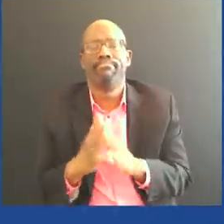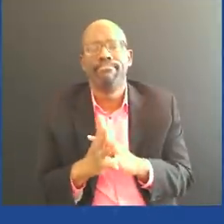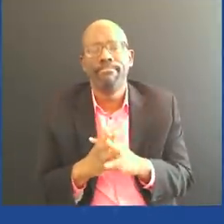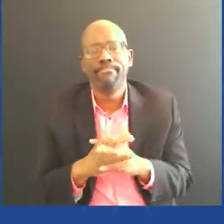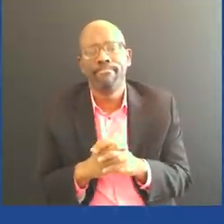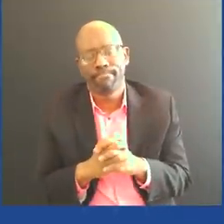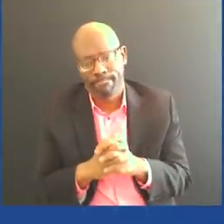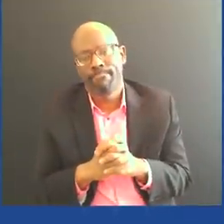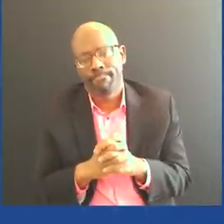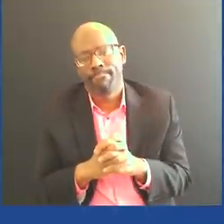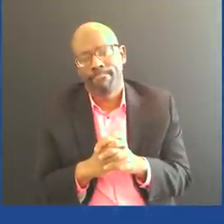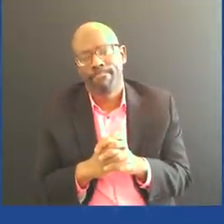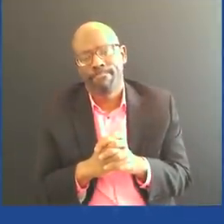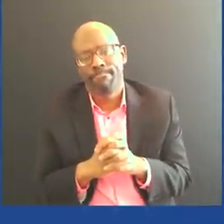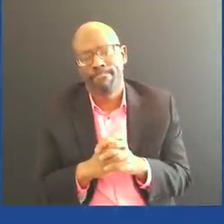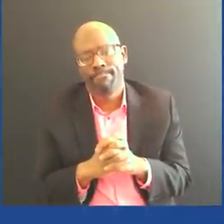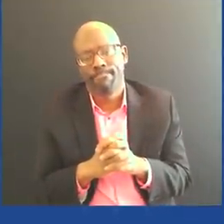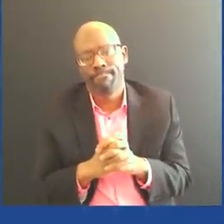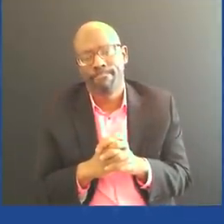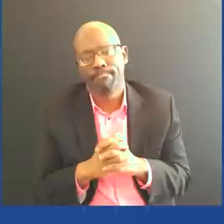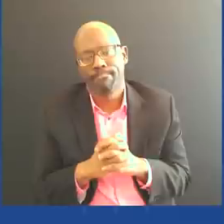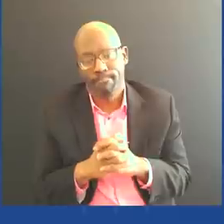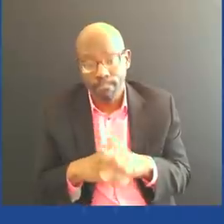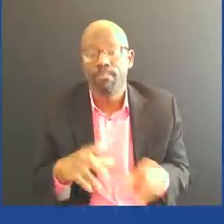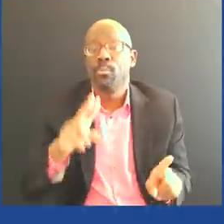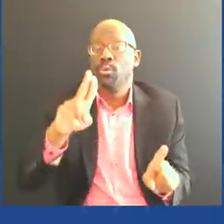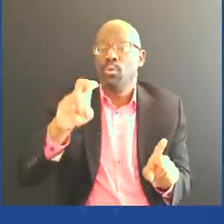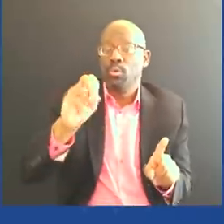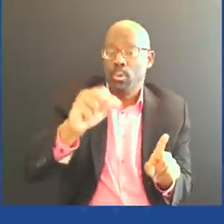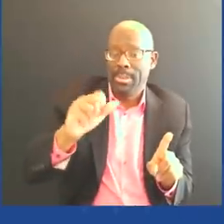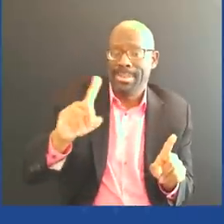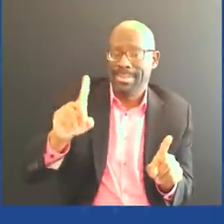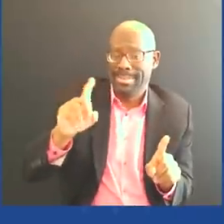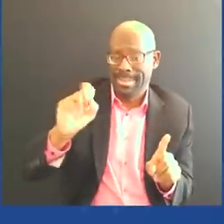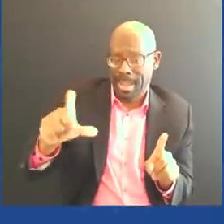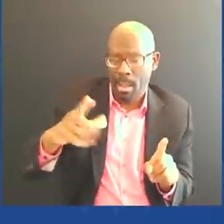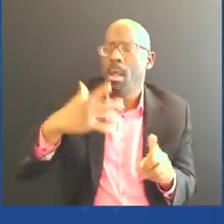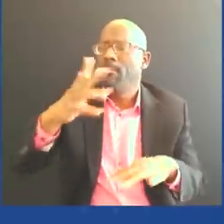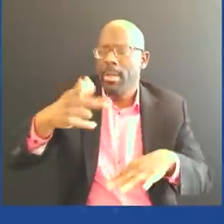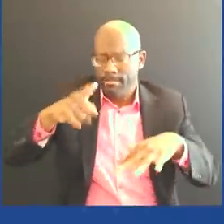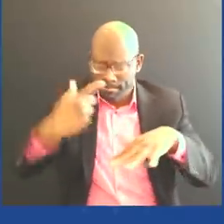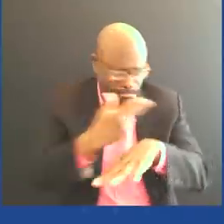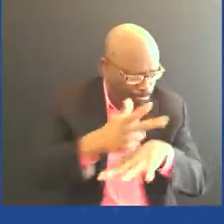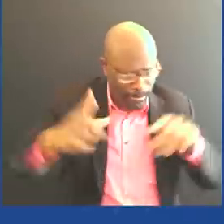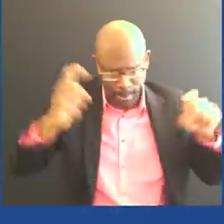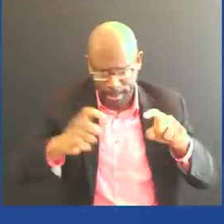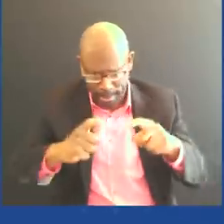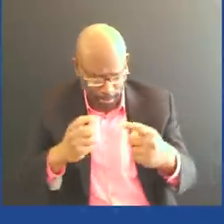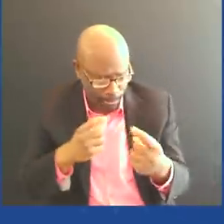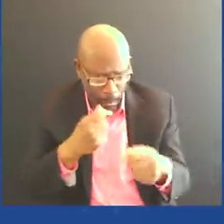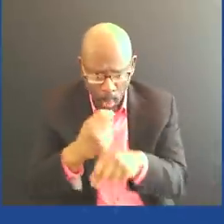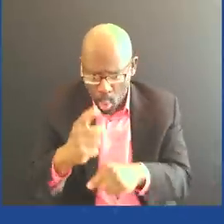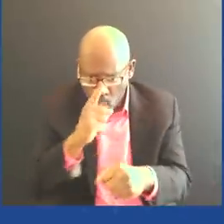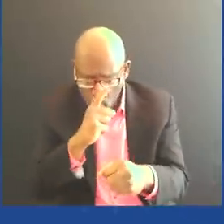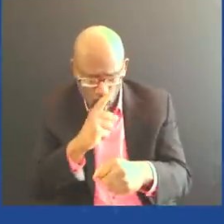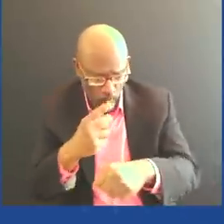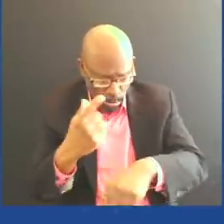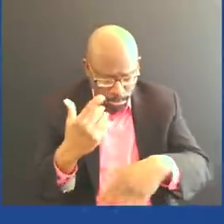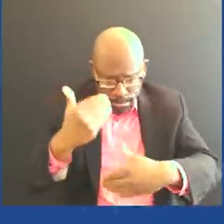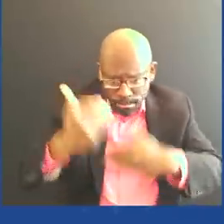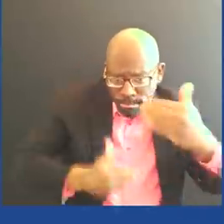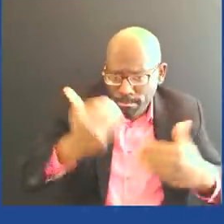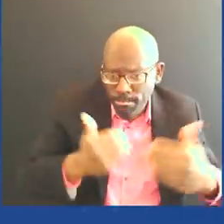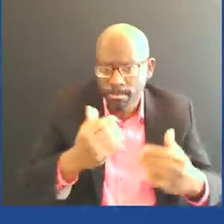The USS Delaware is tested and battle-ready. We're all very proud to serve the newest attack submarine in the United States Navy. The commissioning ceremony is